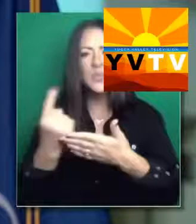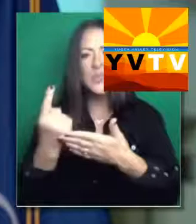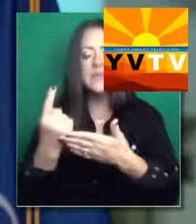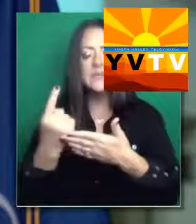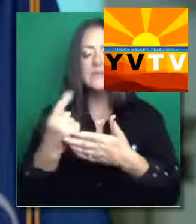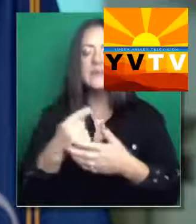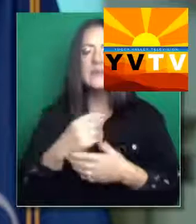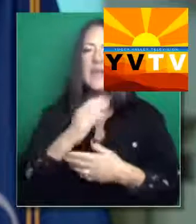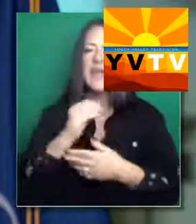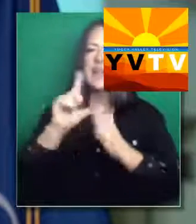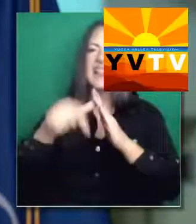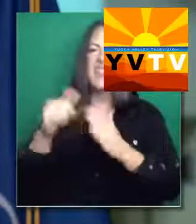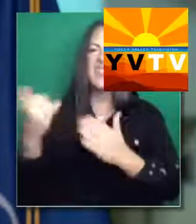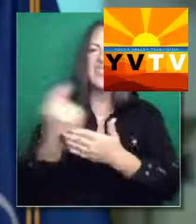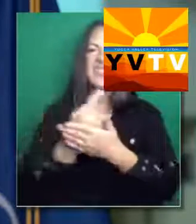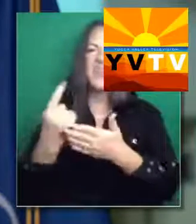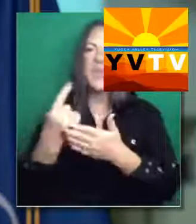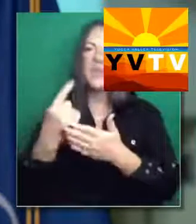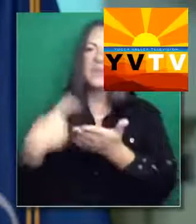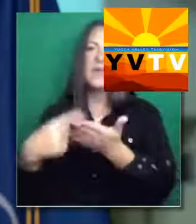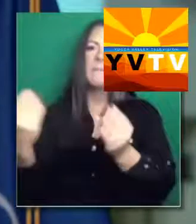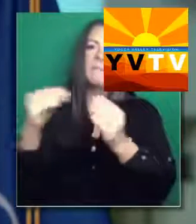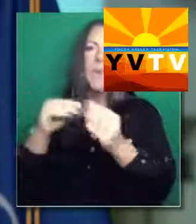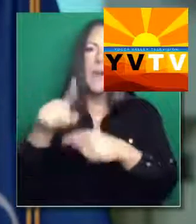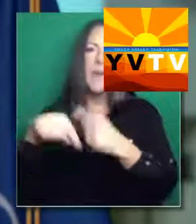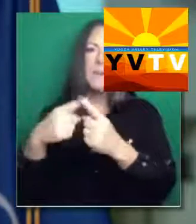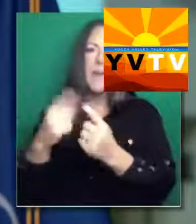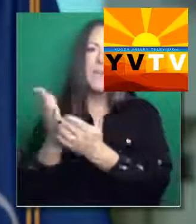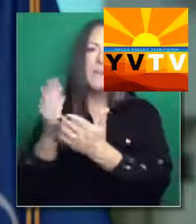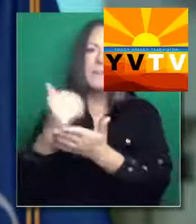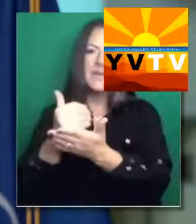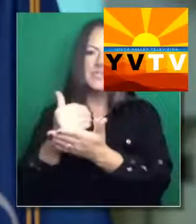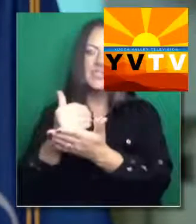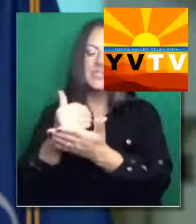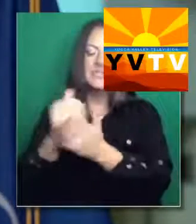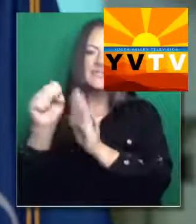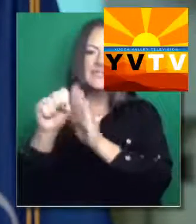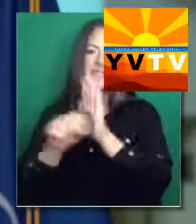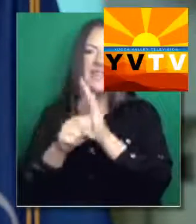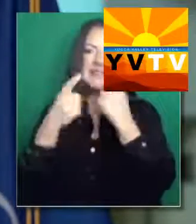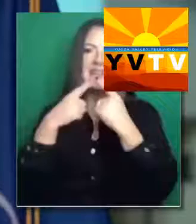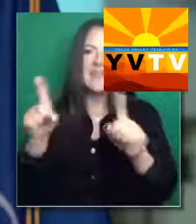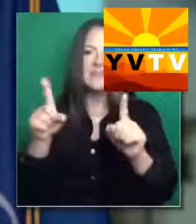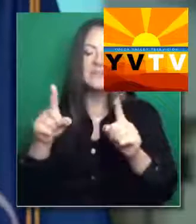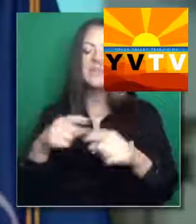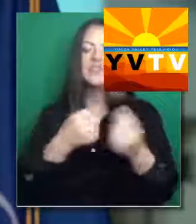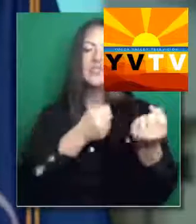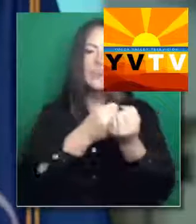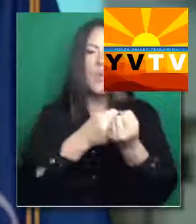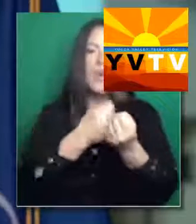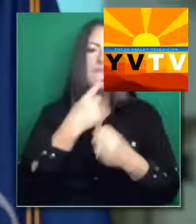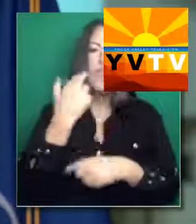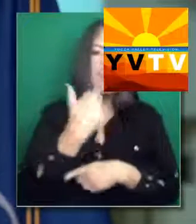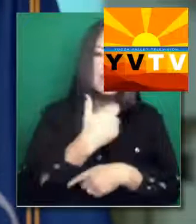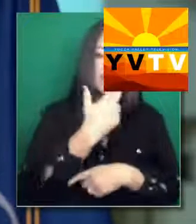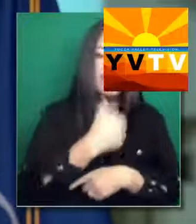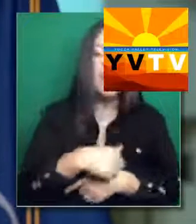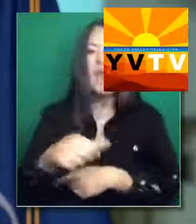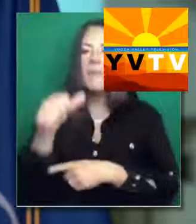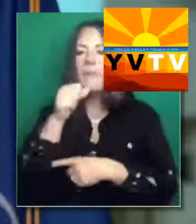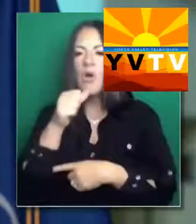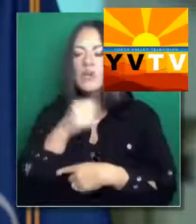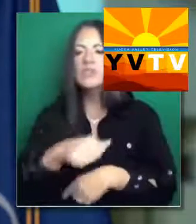week, talking more about the budget and budget supports for small businesses, budget supports for restaurants, for bars, budget